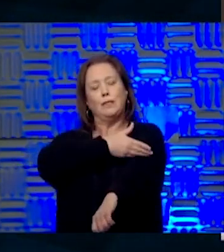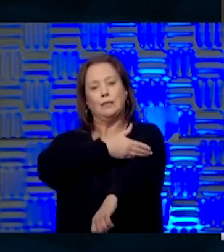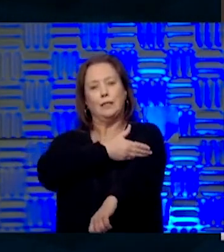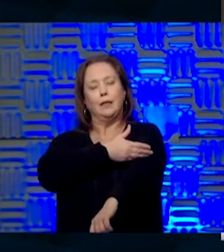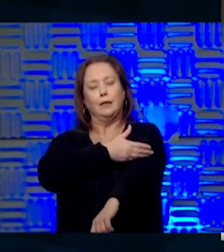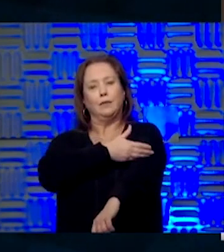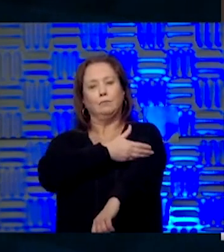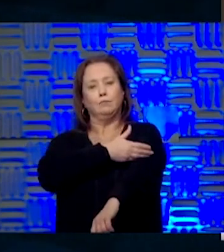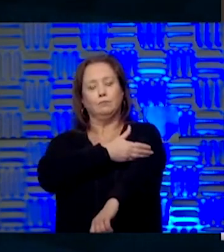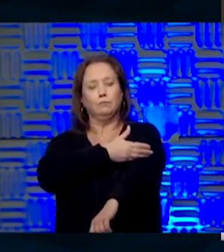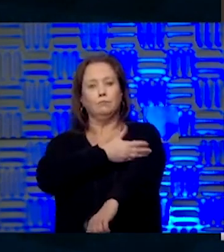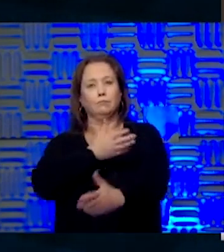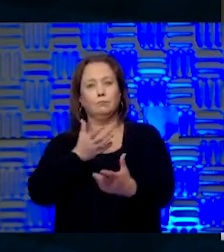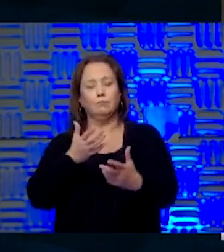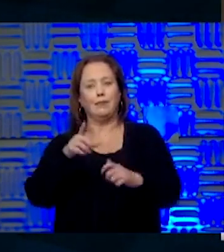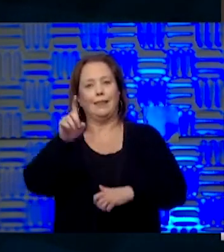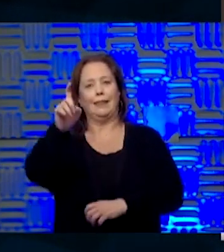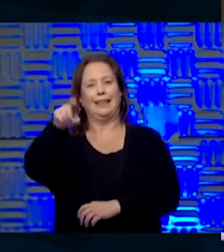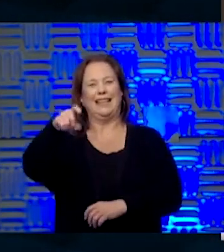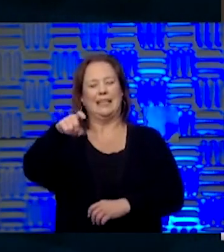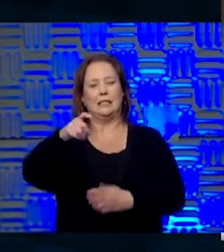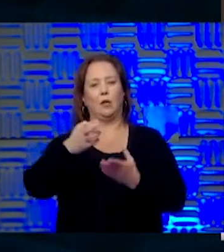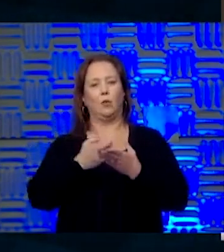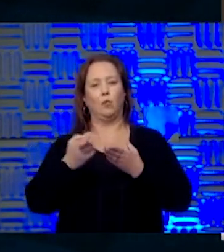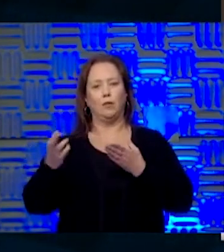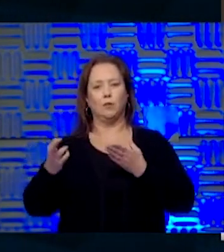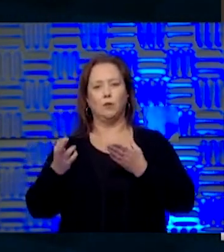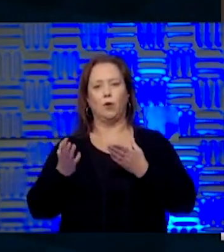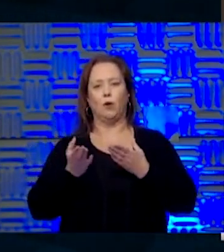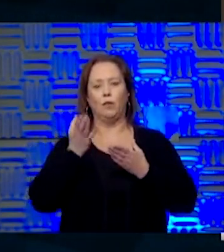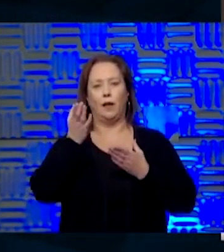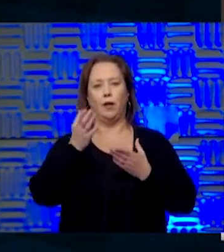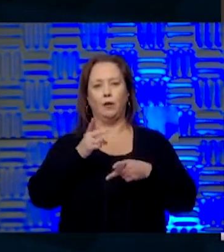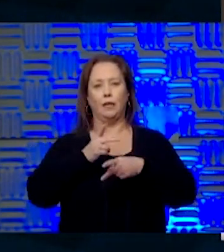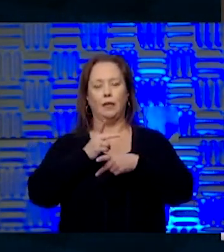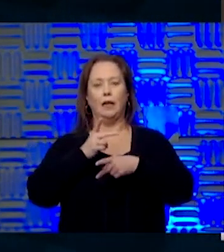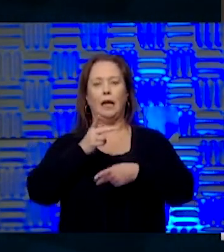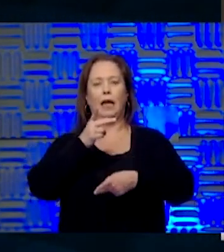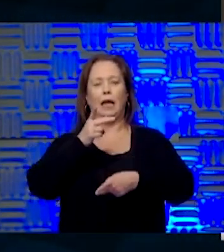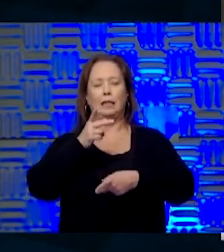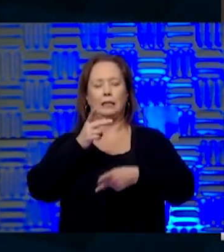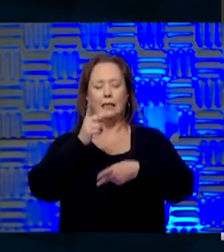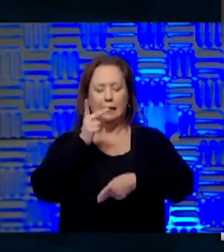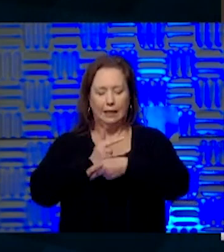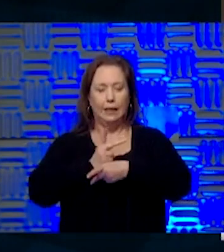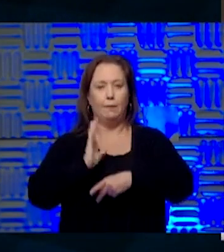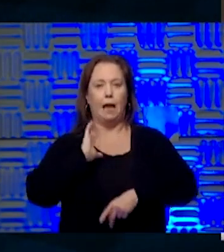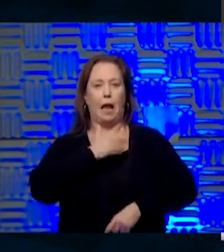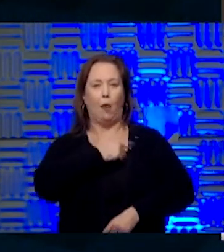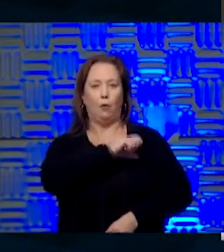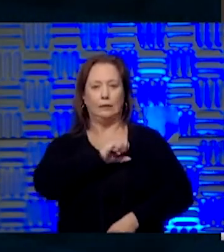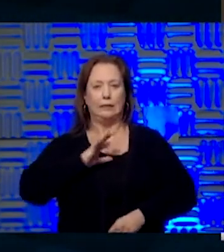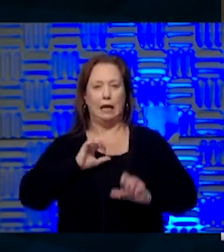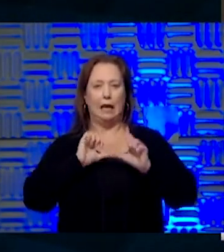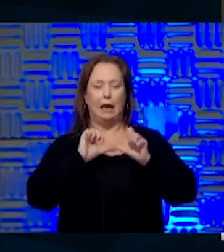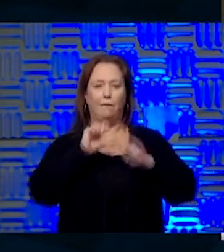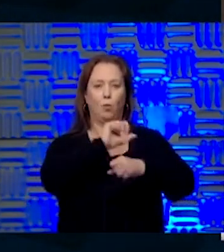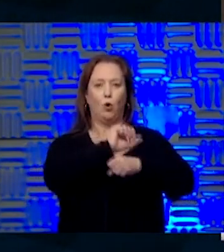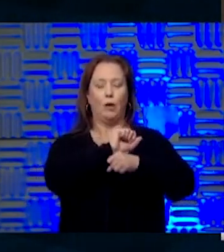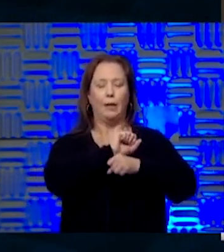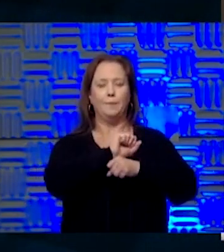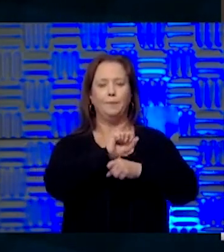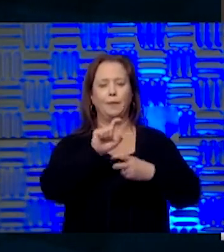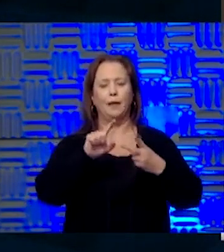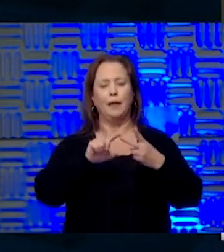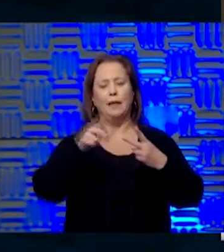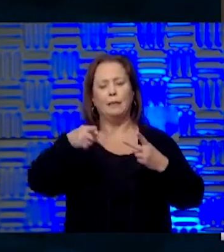that the necessary resources are there to keep healthcare providers employed. Secondly, this PPP program that